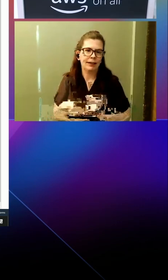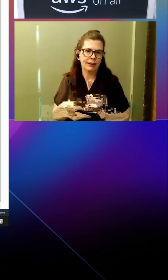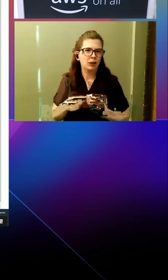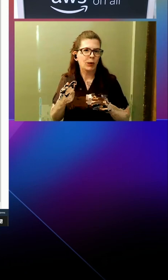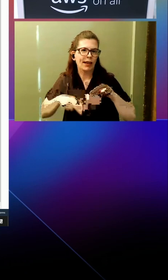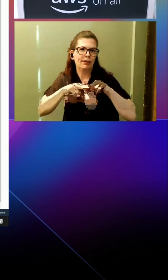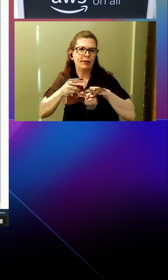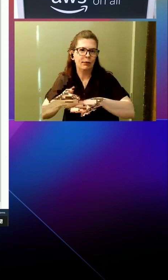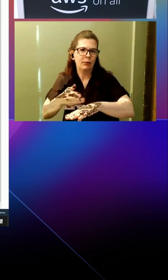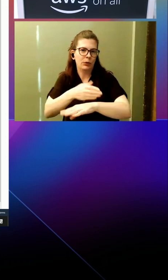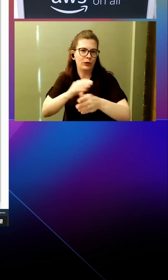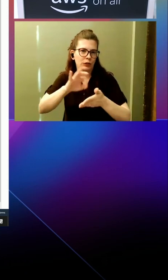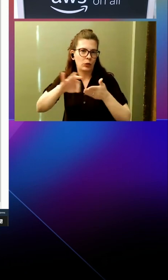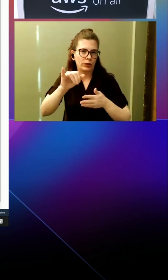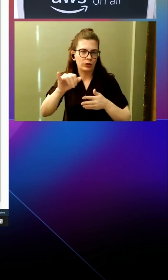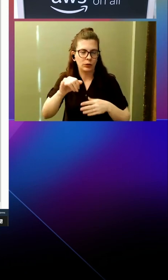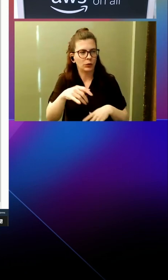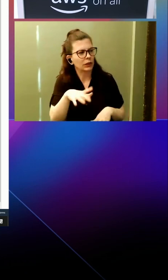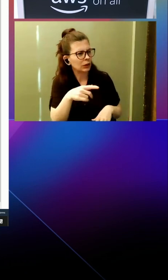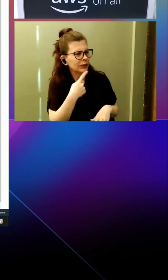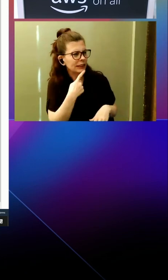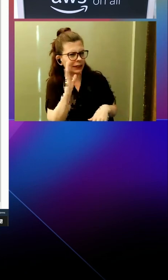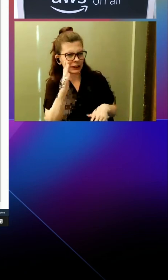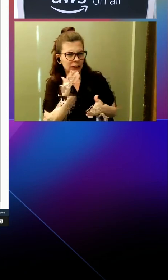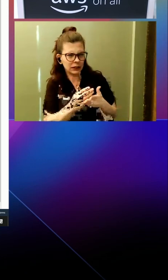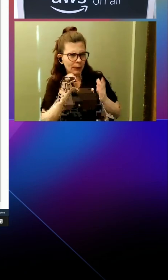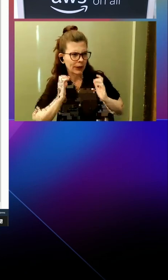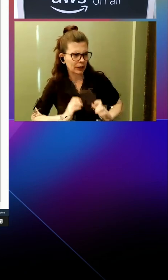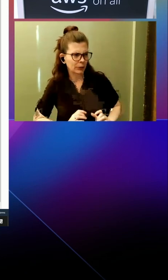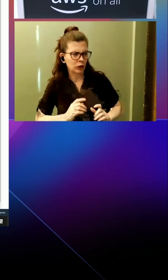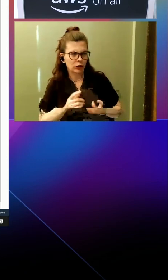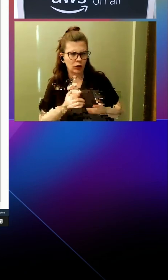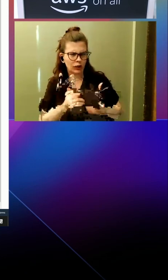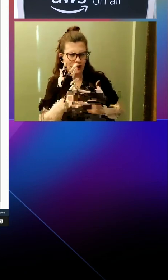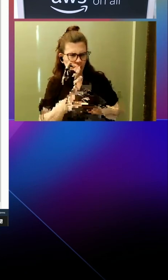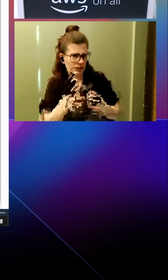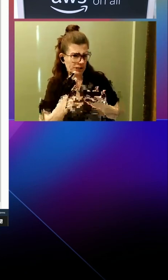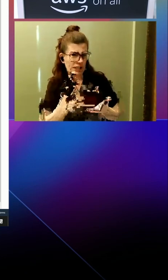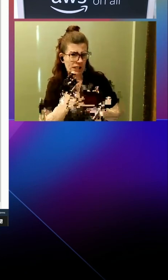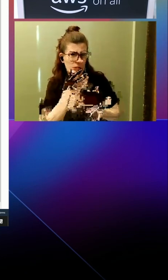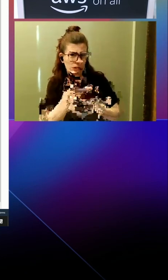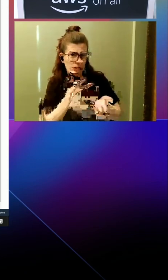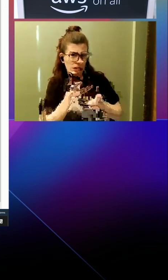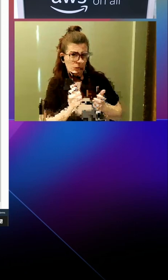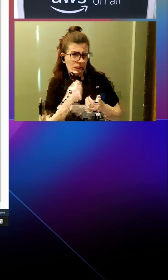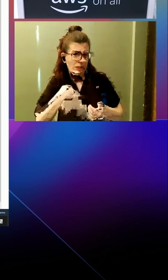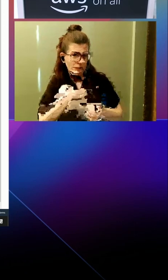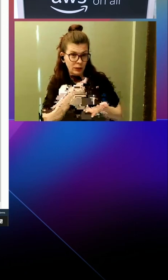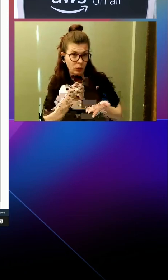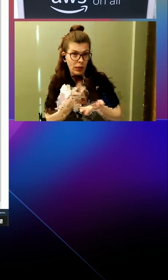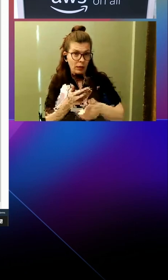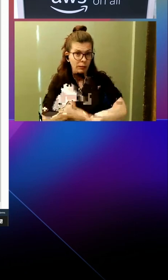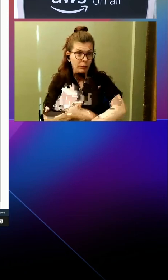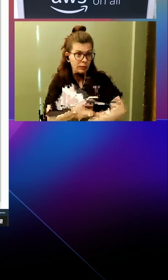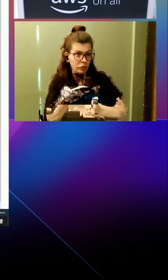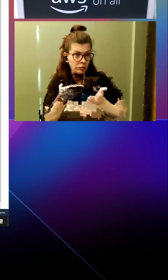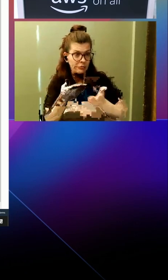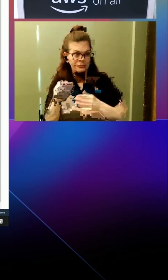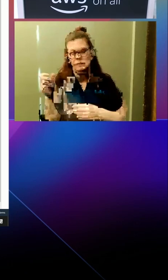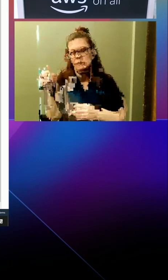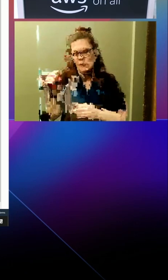customers were already expressing interest, so they've been working with us on making the service better? Yeah, they have been, and we have, I can't name names,